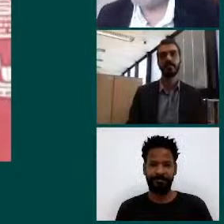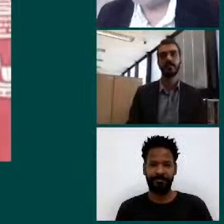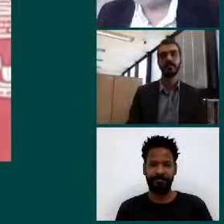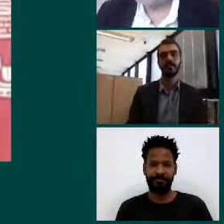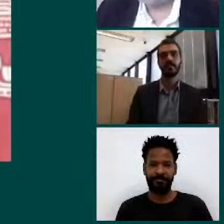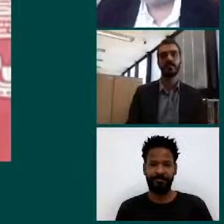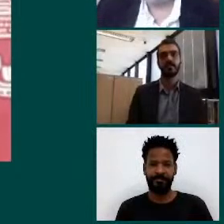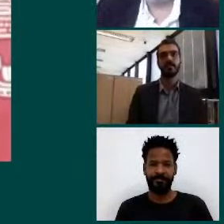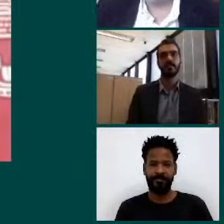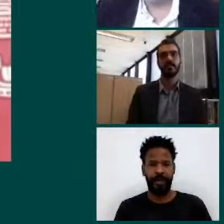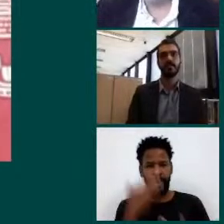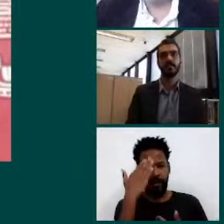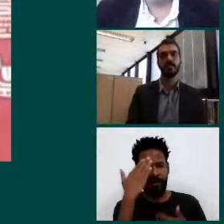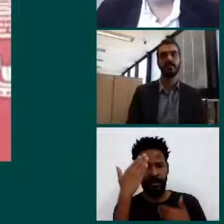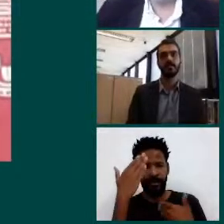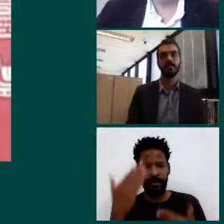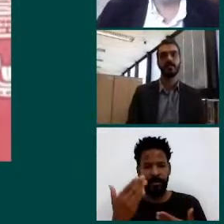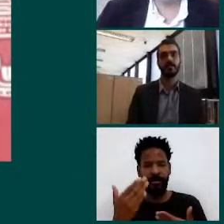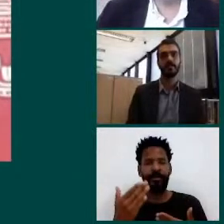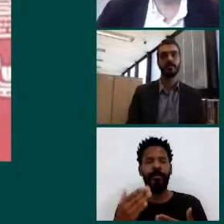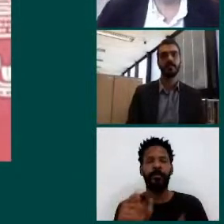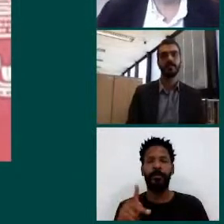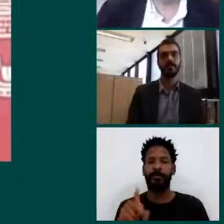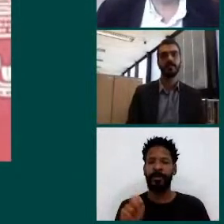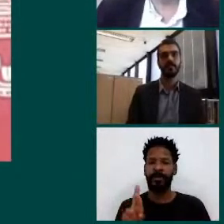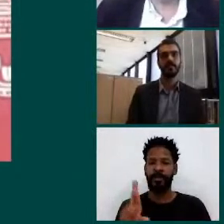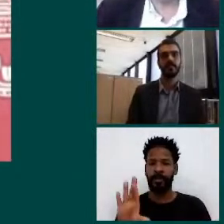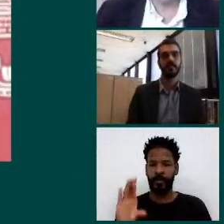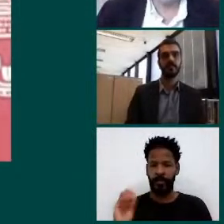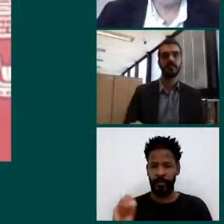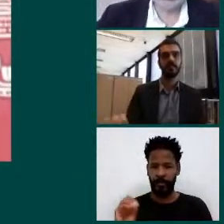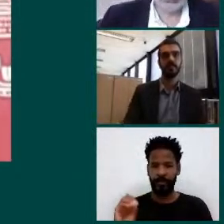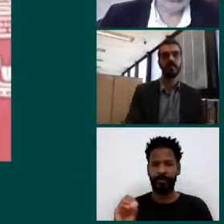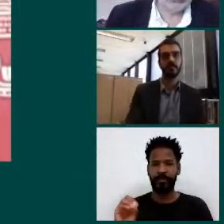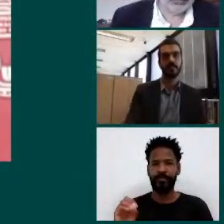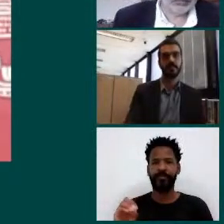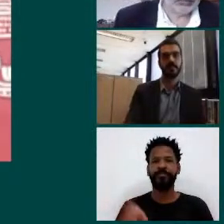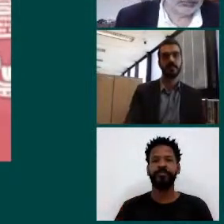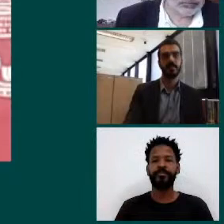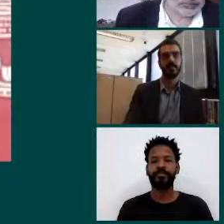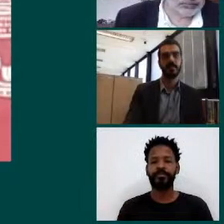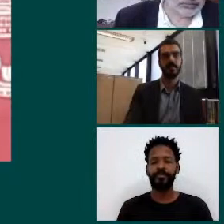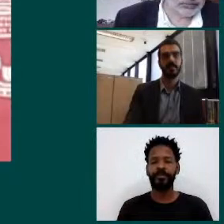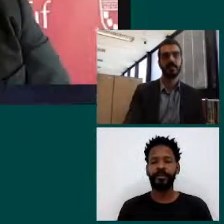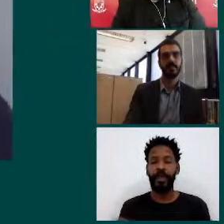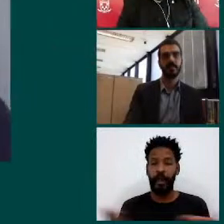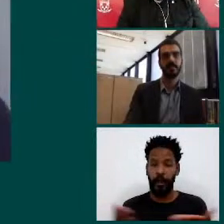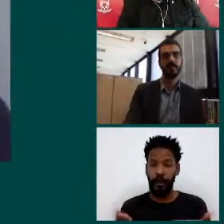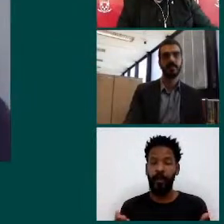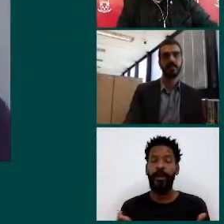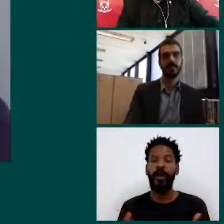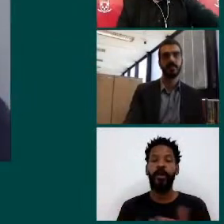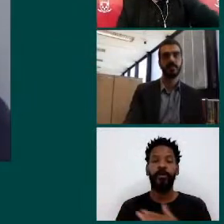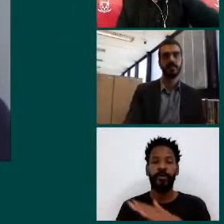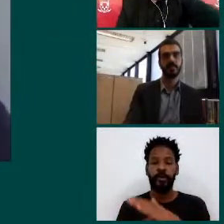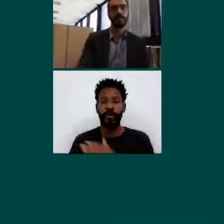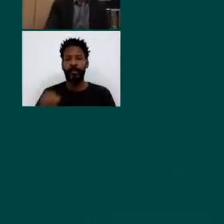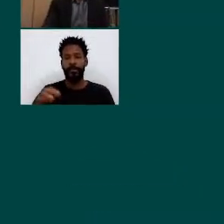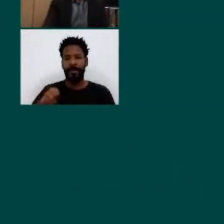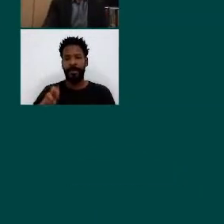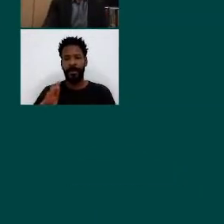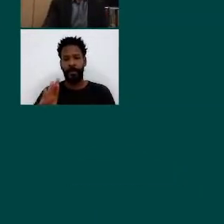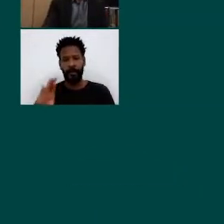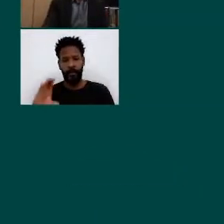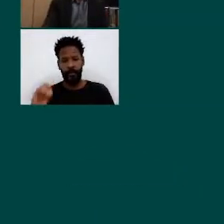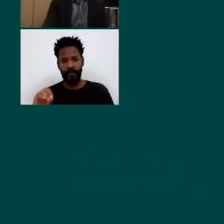We thank you, Mr. Pedro, and now the magnificent rector of Federal University of Juiz de Fora,